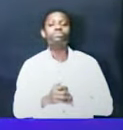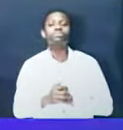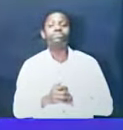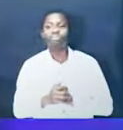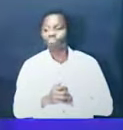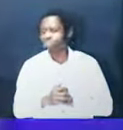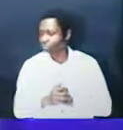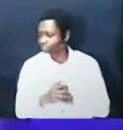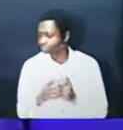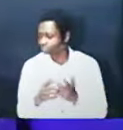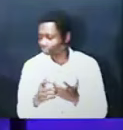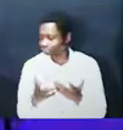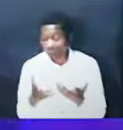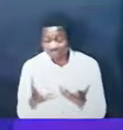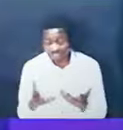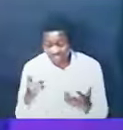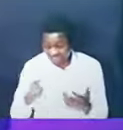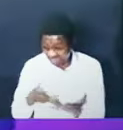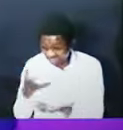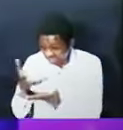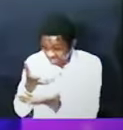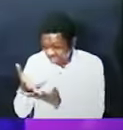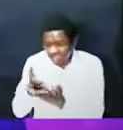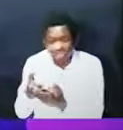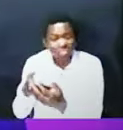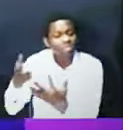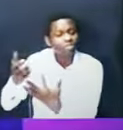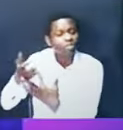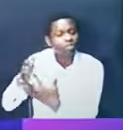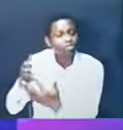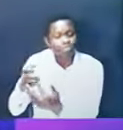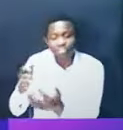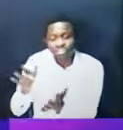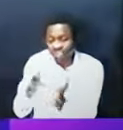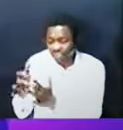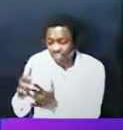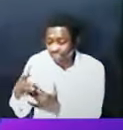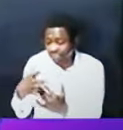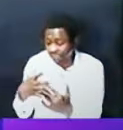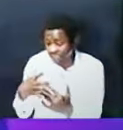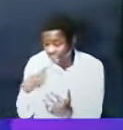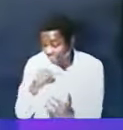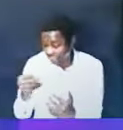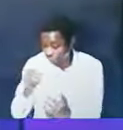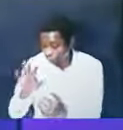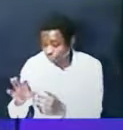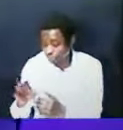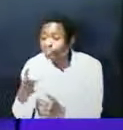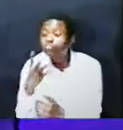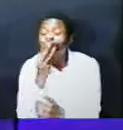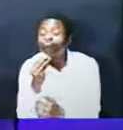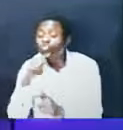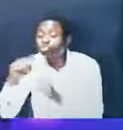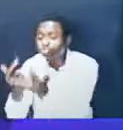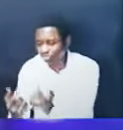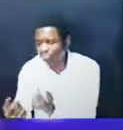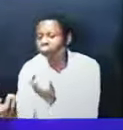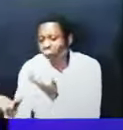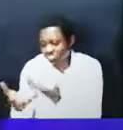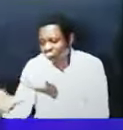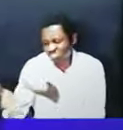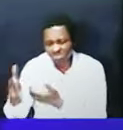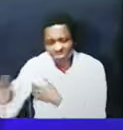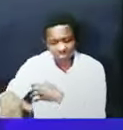Now this discourse was between Jesus and Jews. Now verse 9.